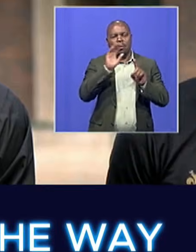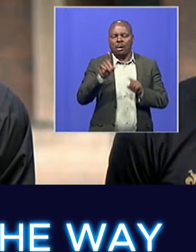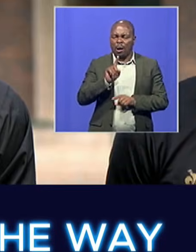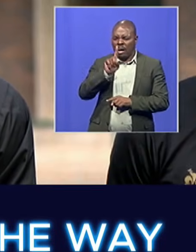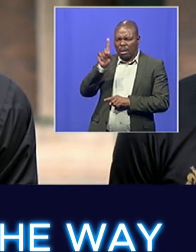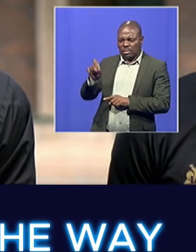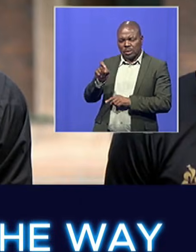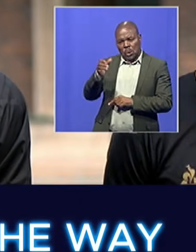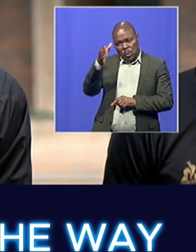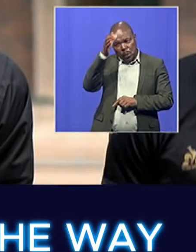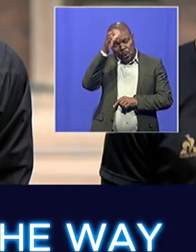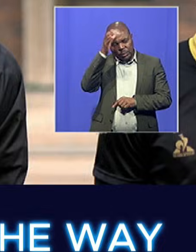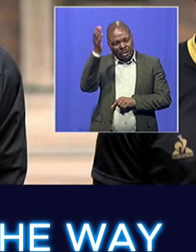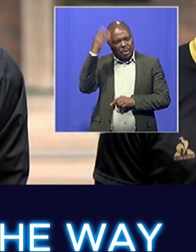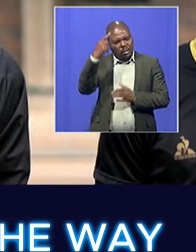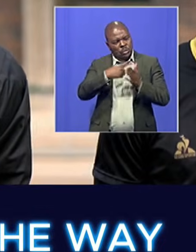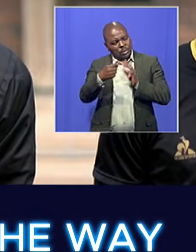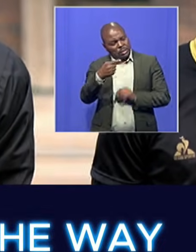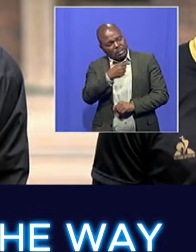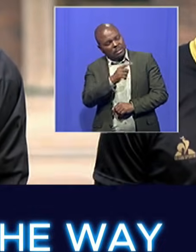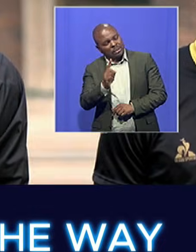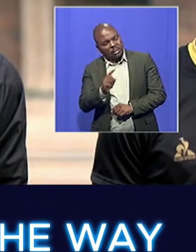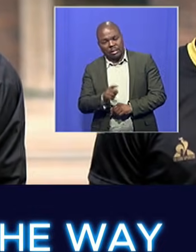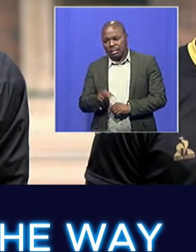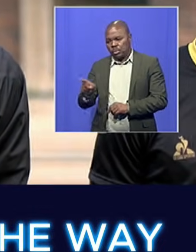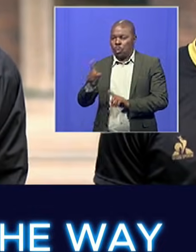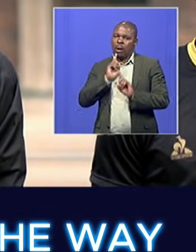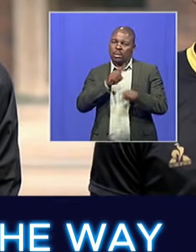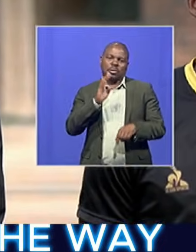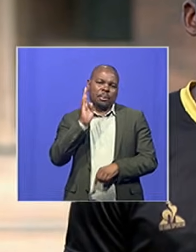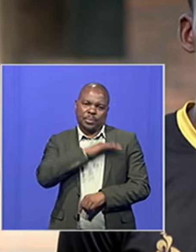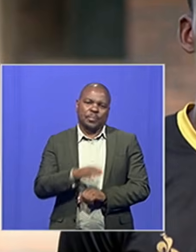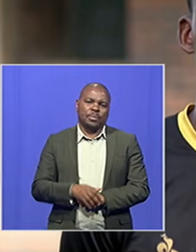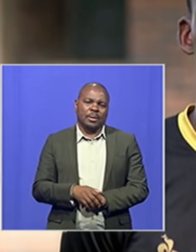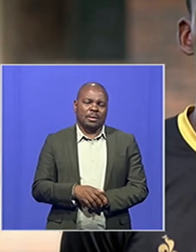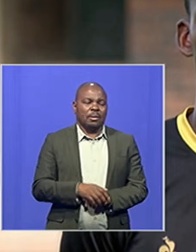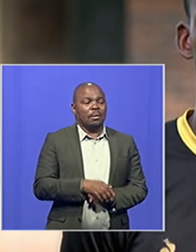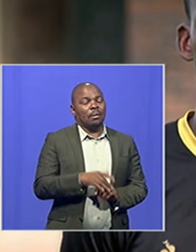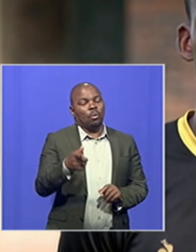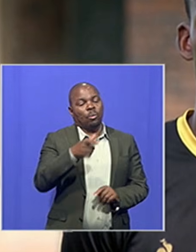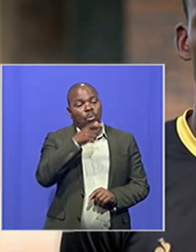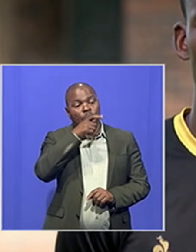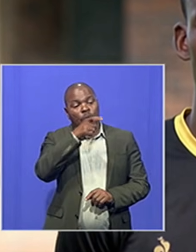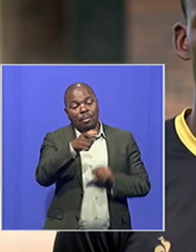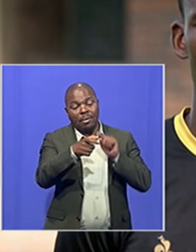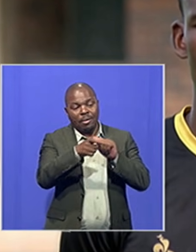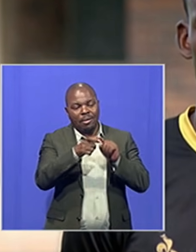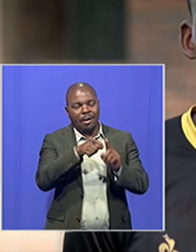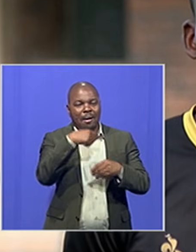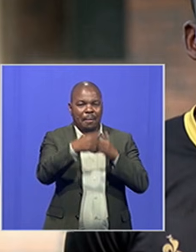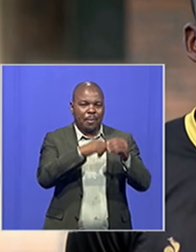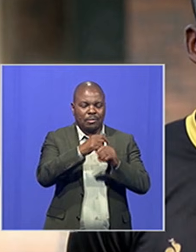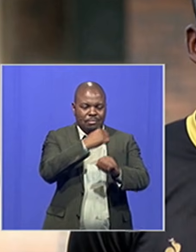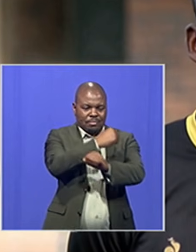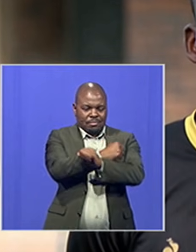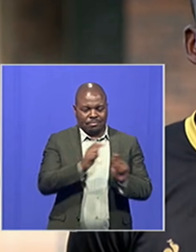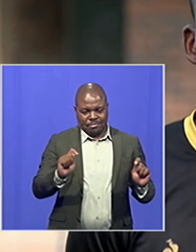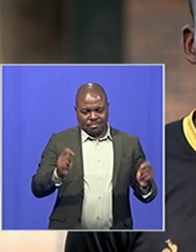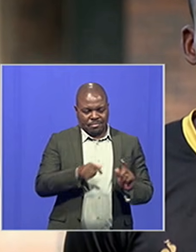ka mokatisi beke e fetileng ga di arabiwa. Dipuo tseno tse di neng di lebisitswe go motshameka morago wa Orlando